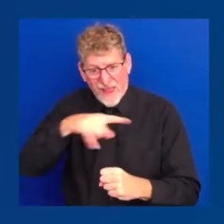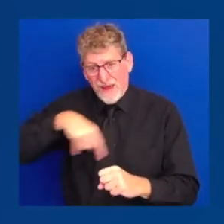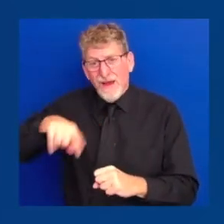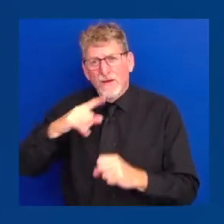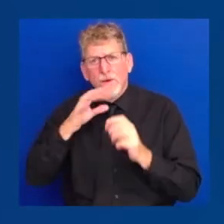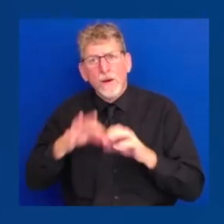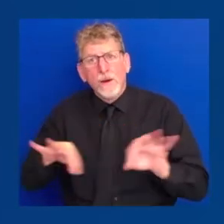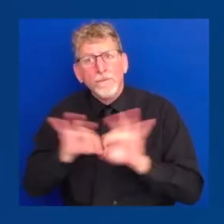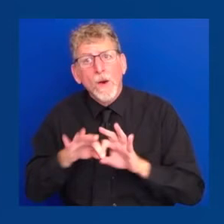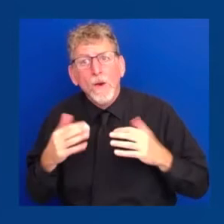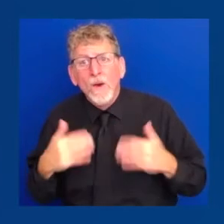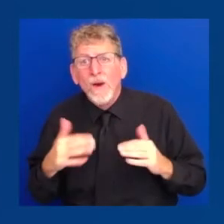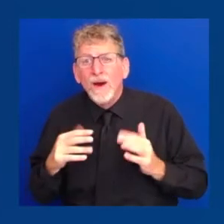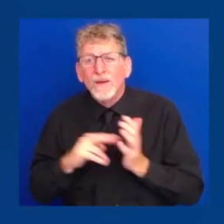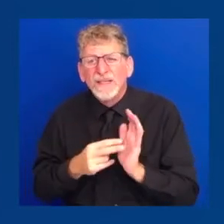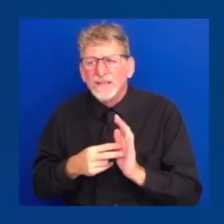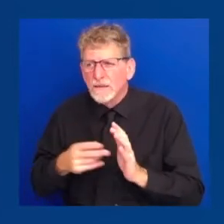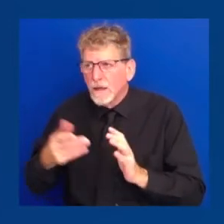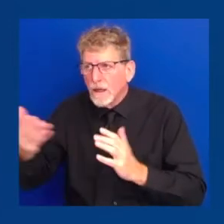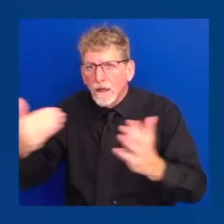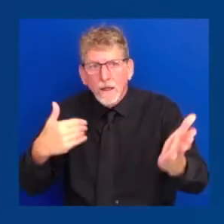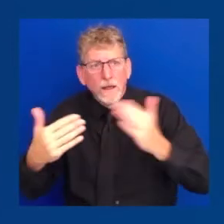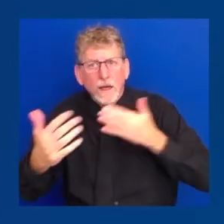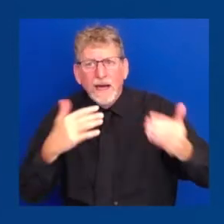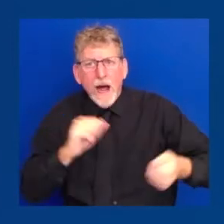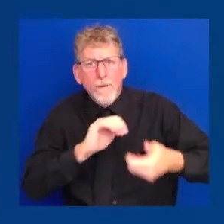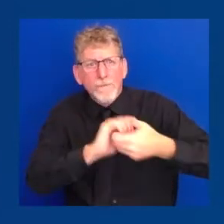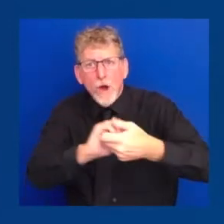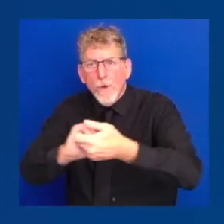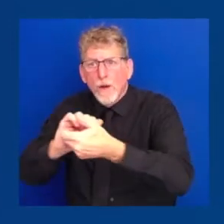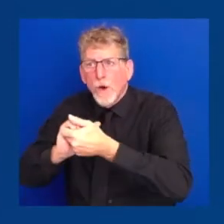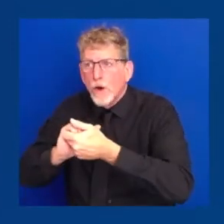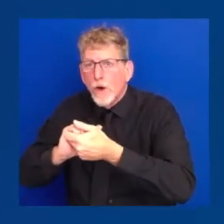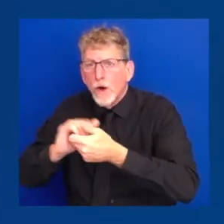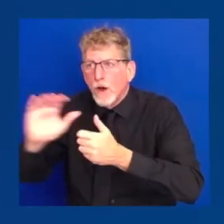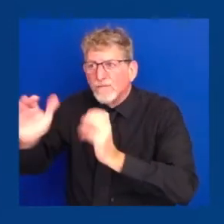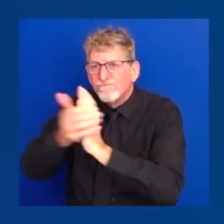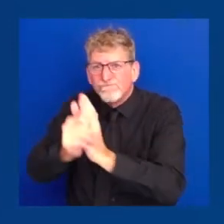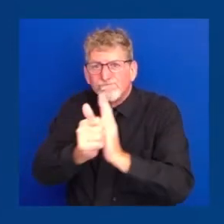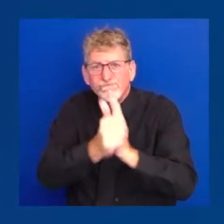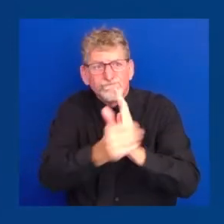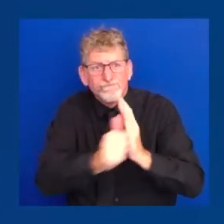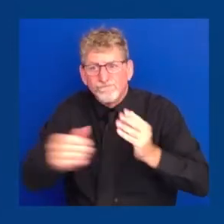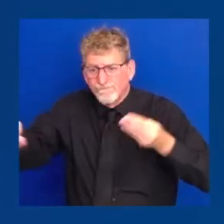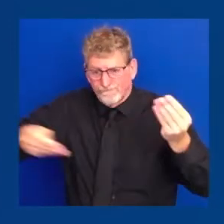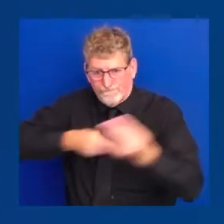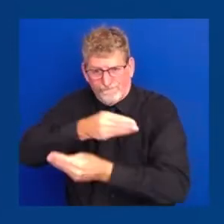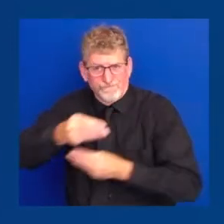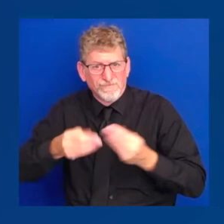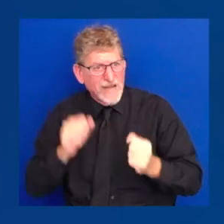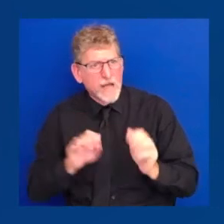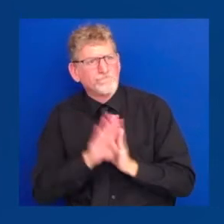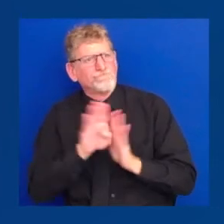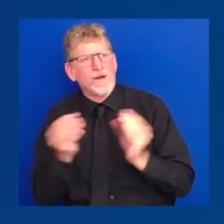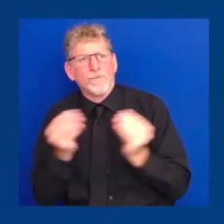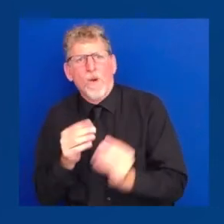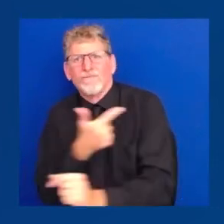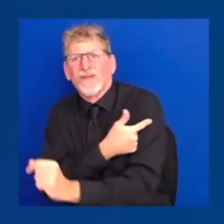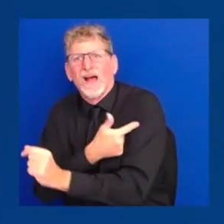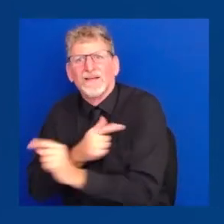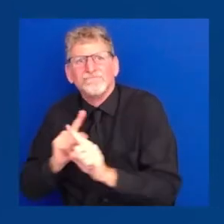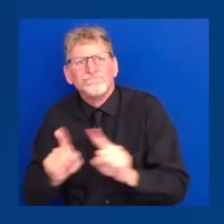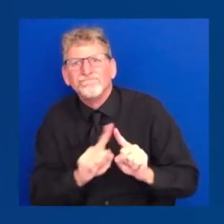multiple COVID-19 vaccine candidates, several of which are now authorized or approved by the